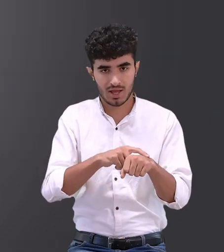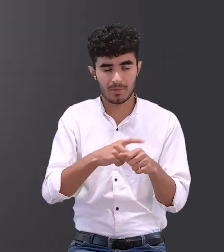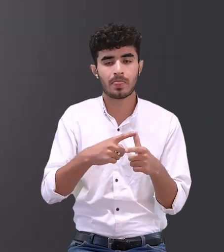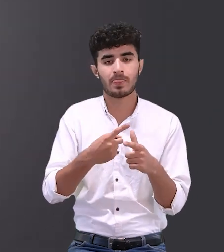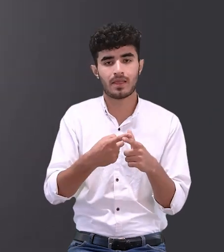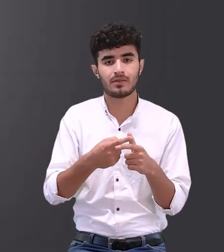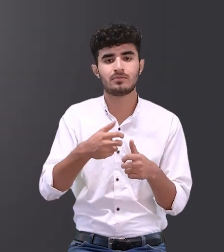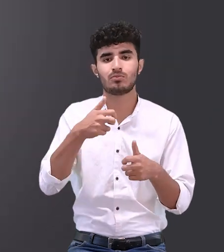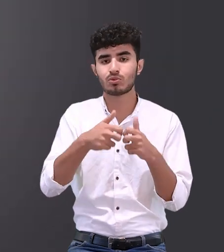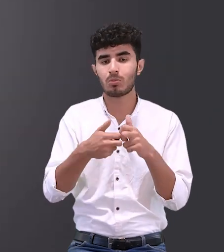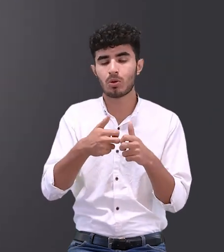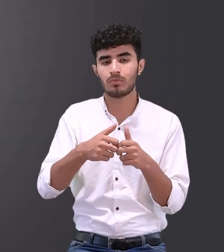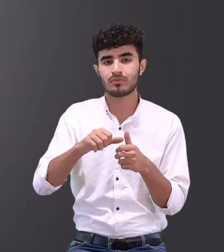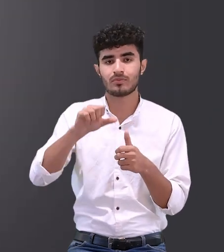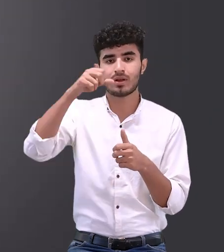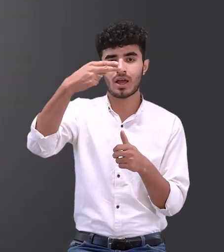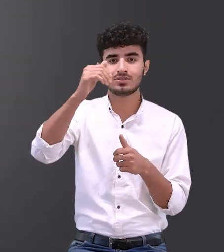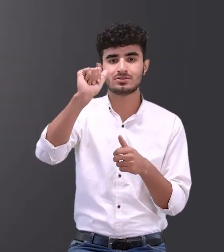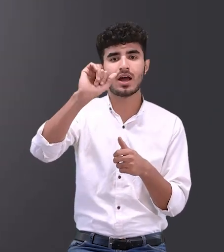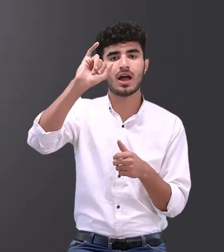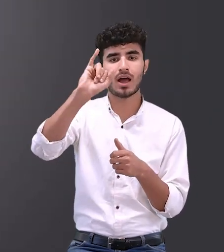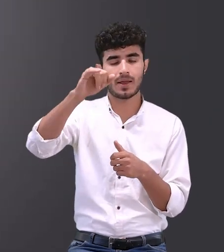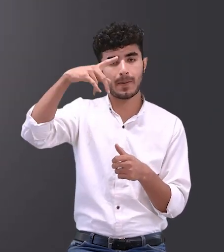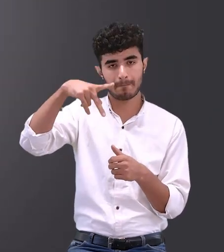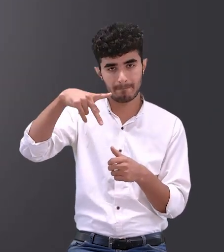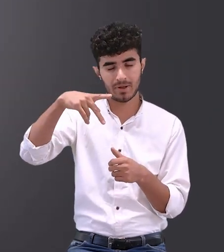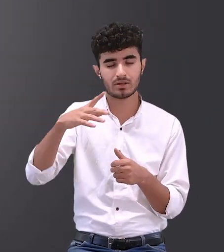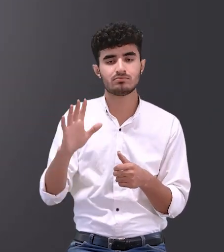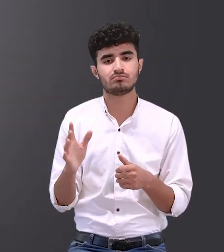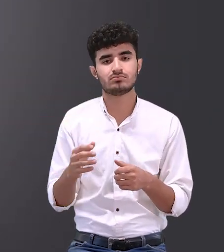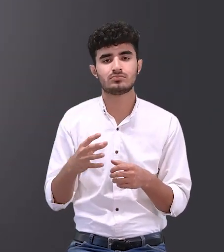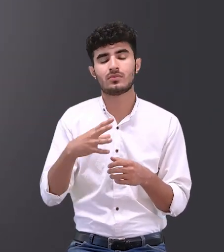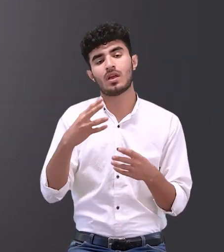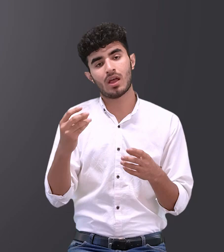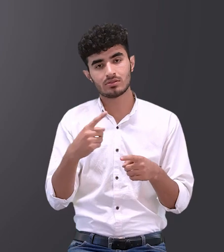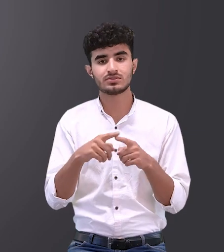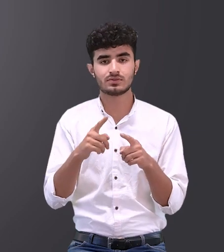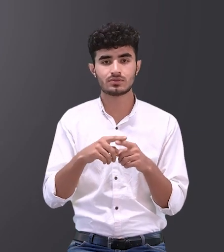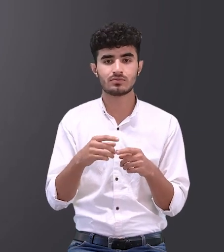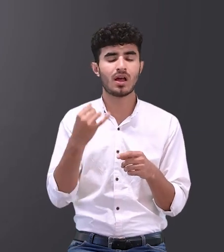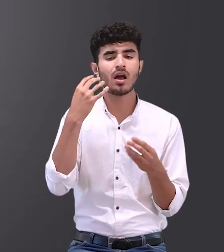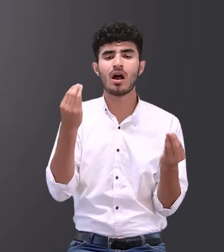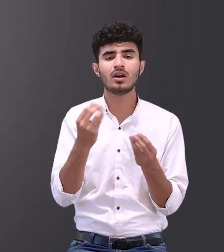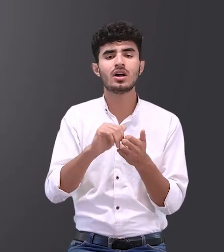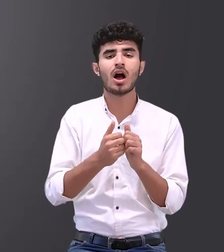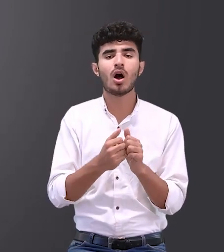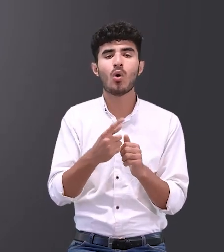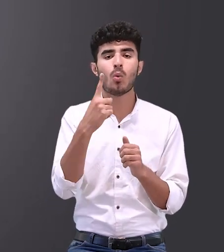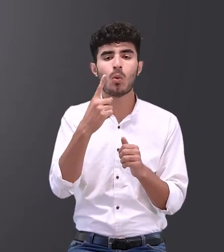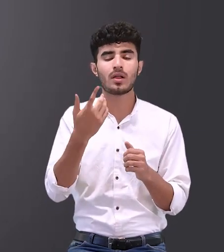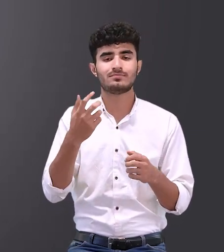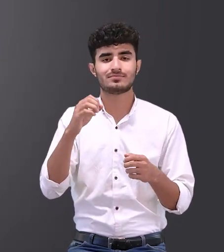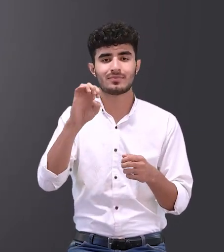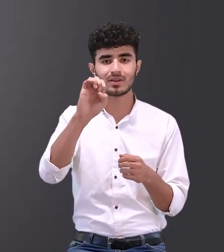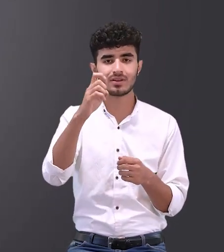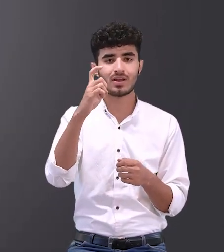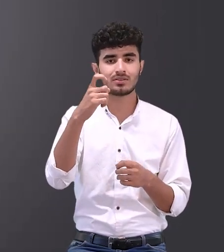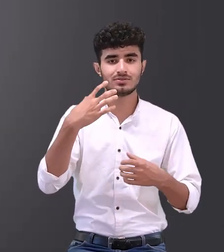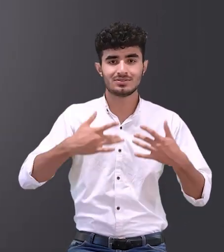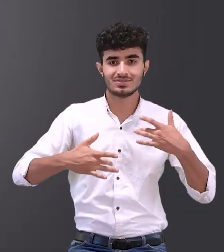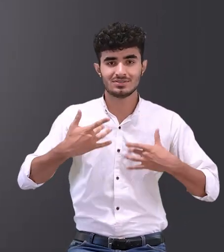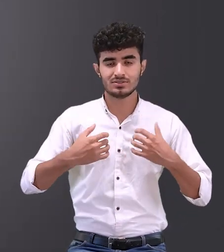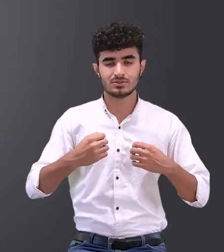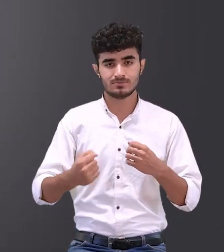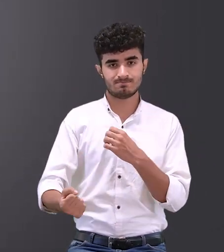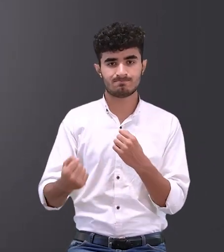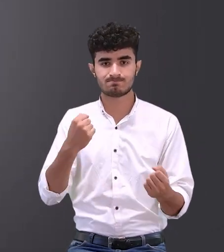leading up to sciatica. And in my experience, just one little exercise done repeatedly over a couple of days actually fixes